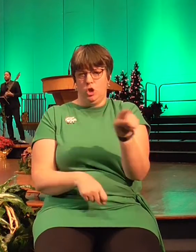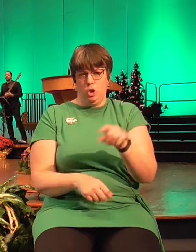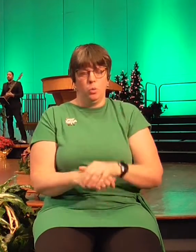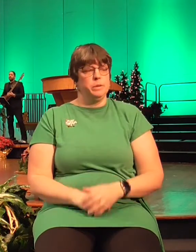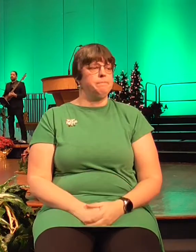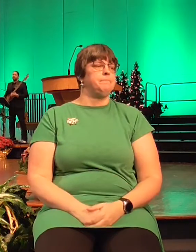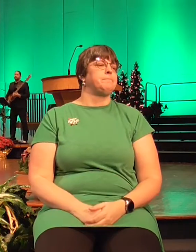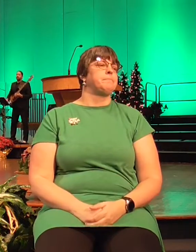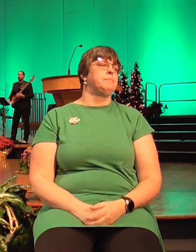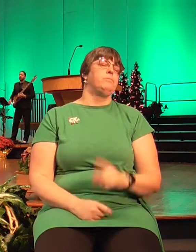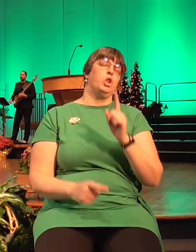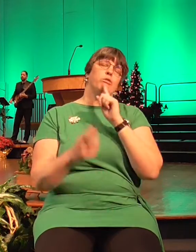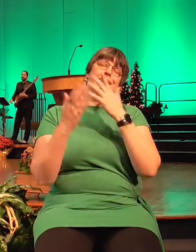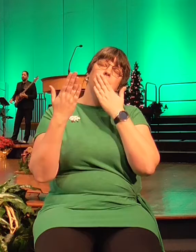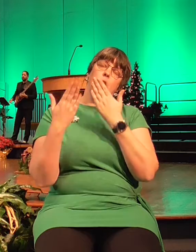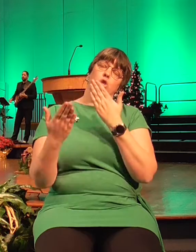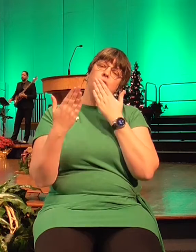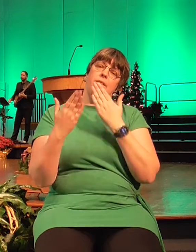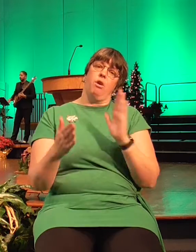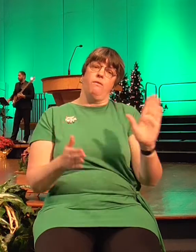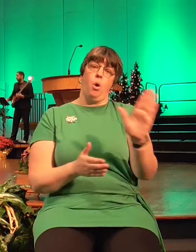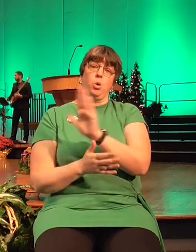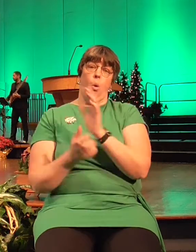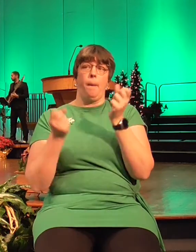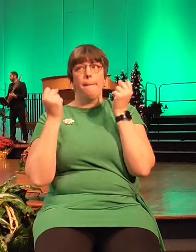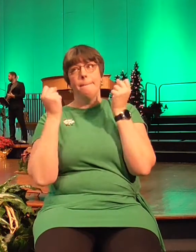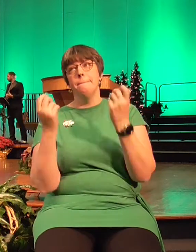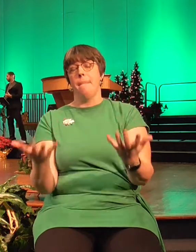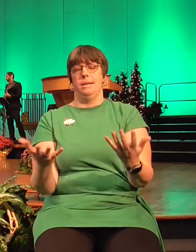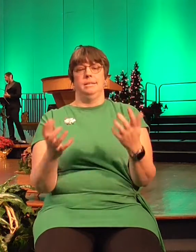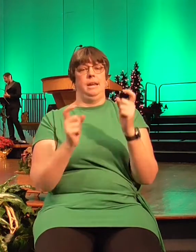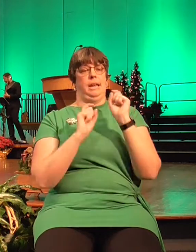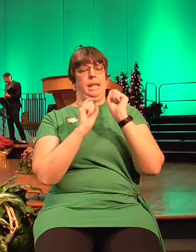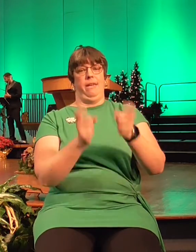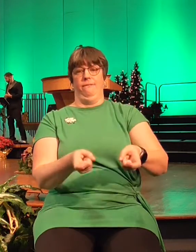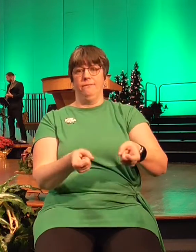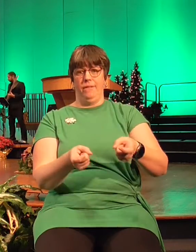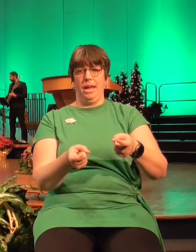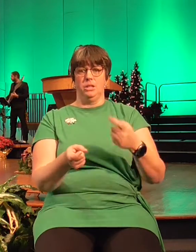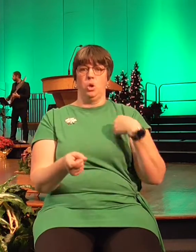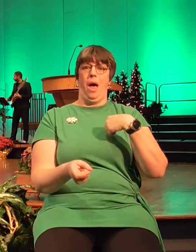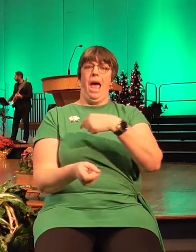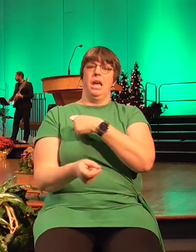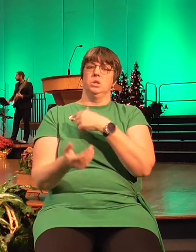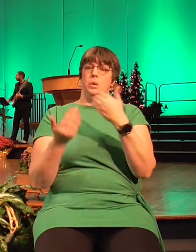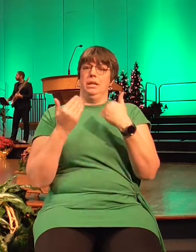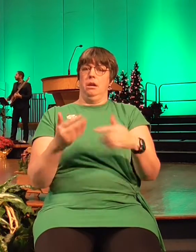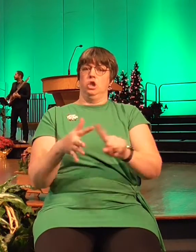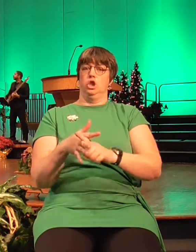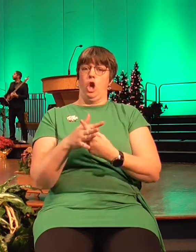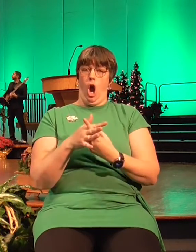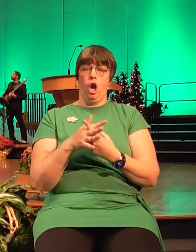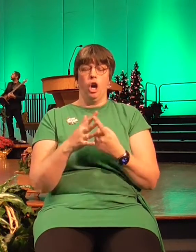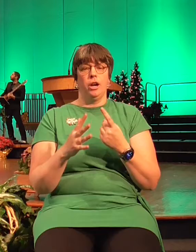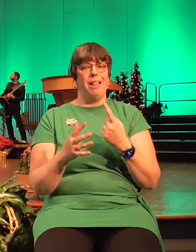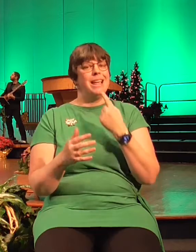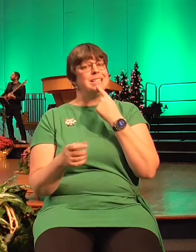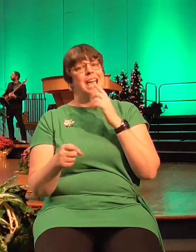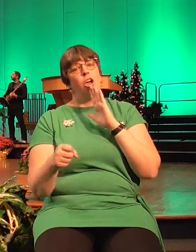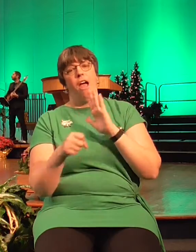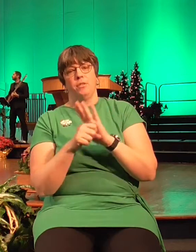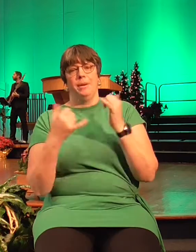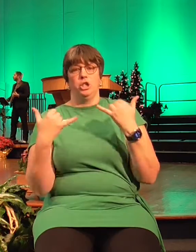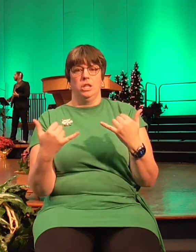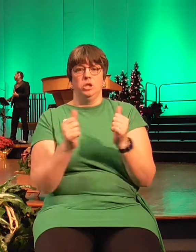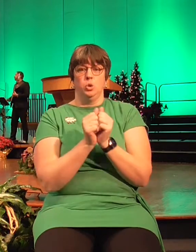we welcome and are so grateful for your abundant and generous giving. And as we enter into that activity, let's say our affirmation